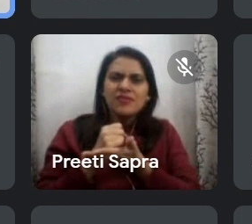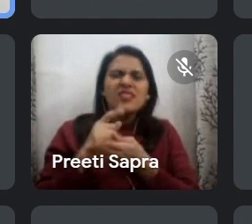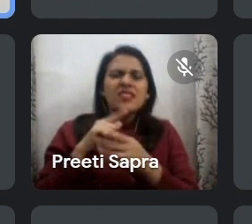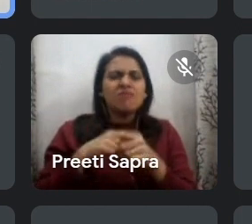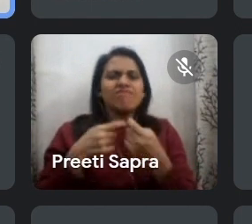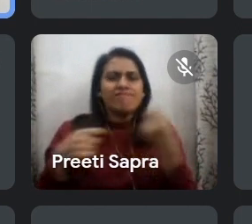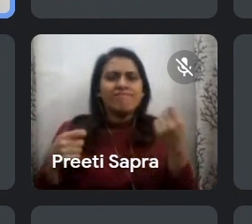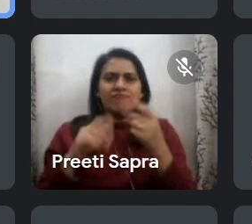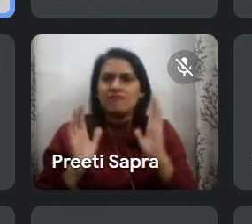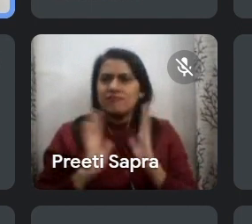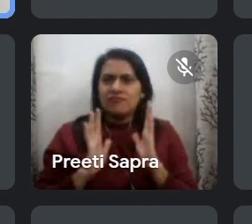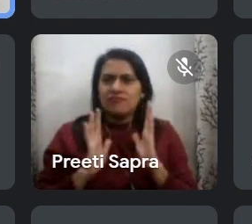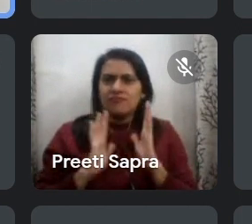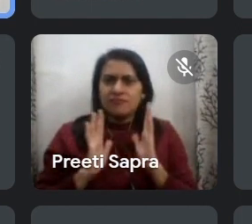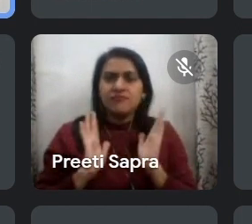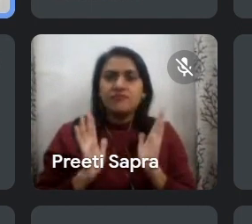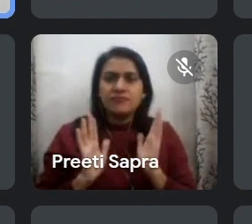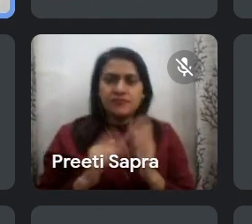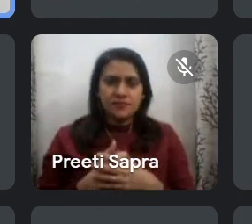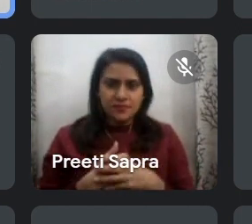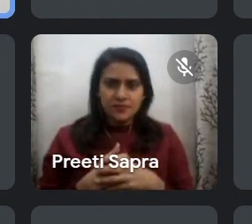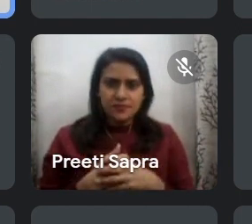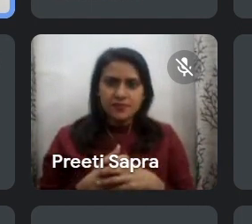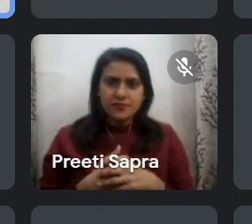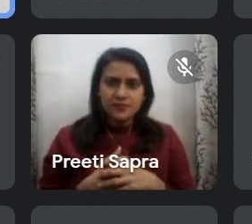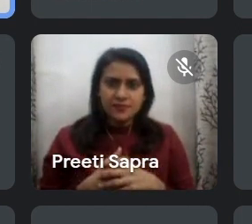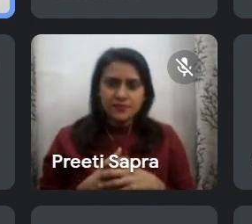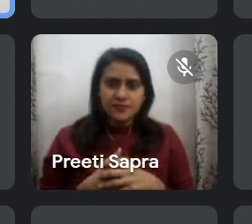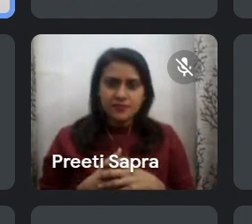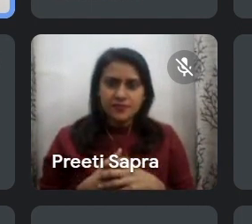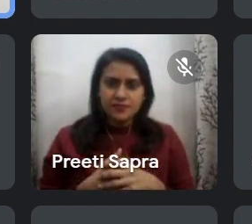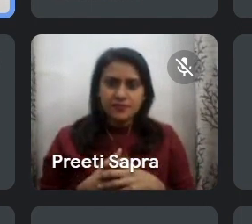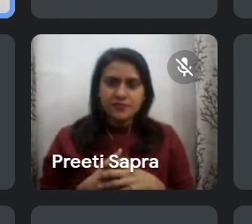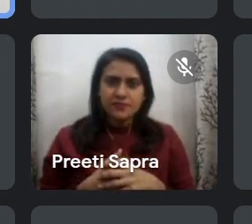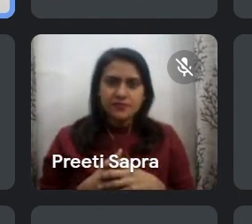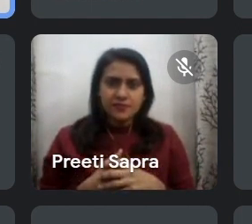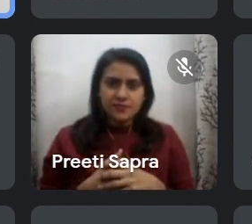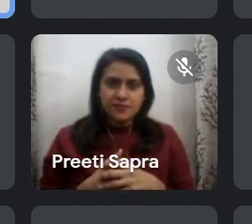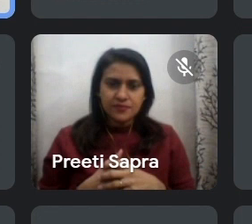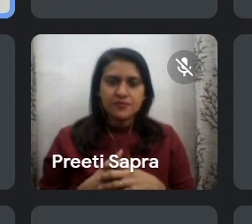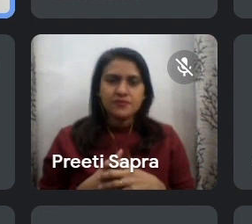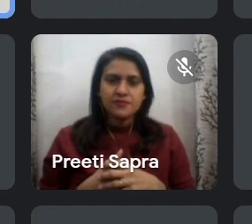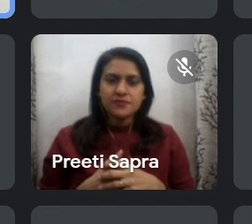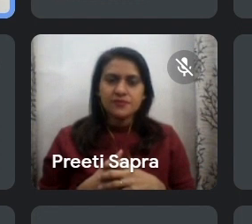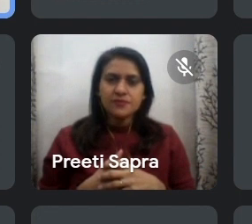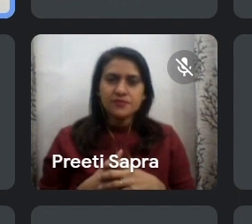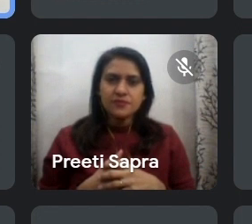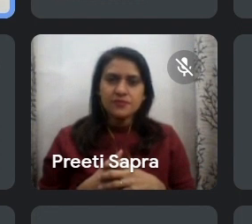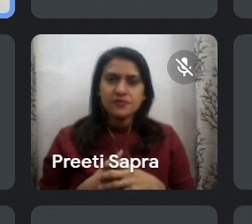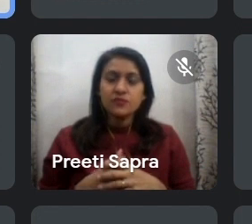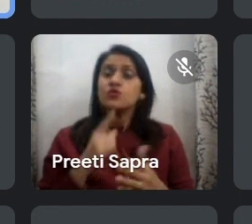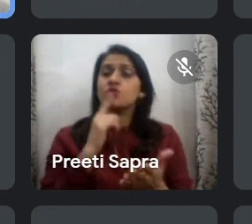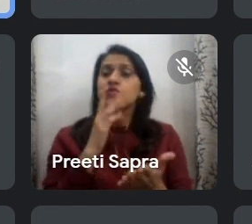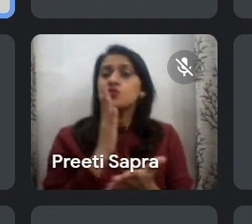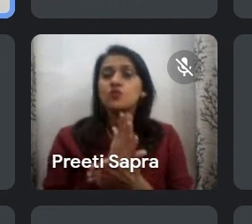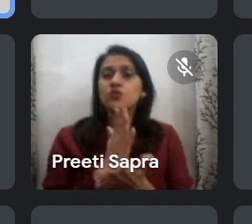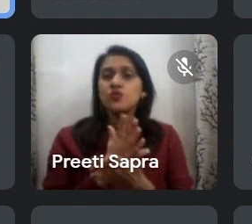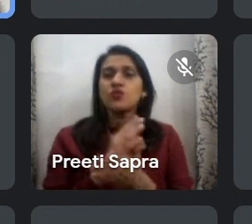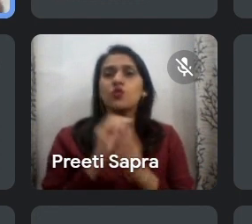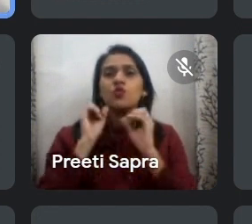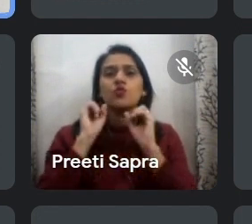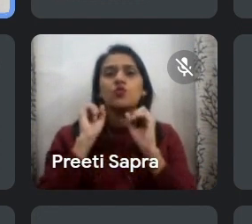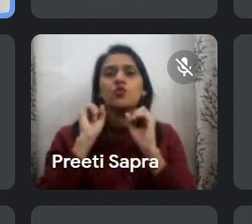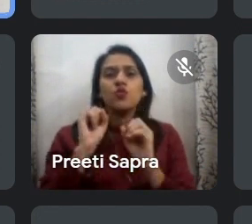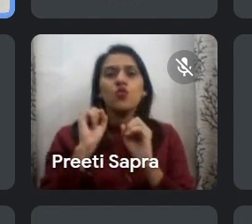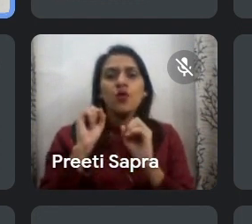going to be an immediate solution, but it can be a part of you. Because the truth of the matter is your obligations, and